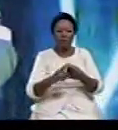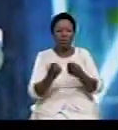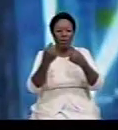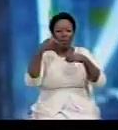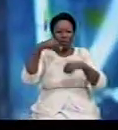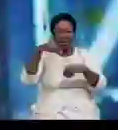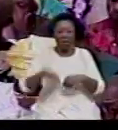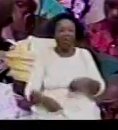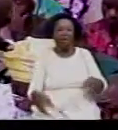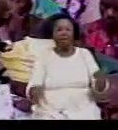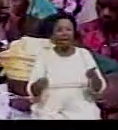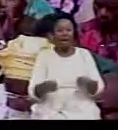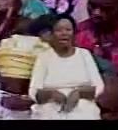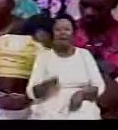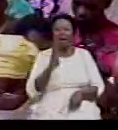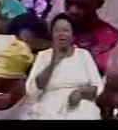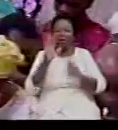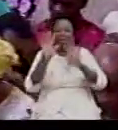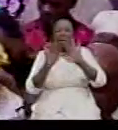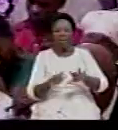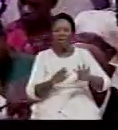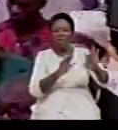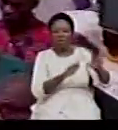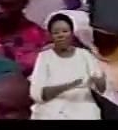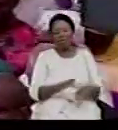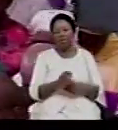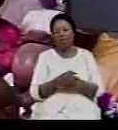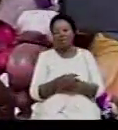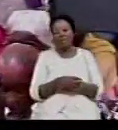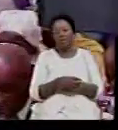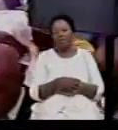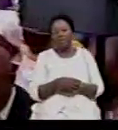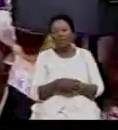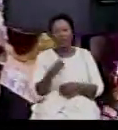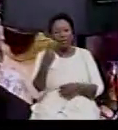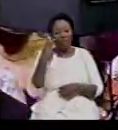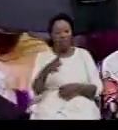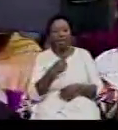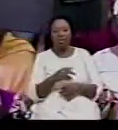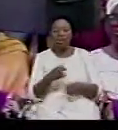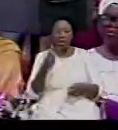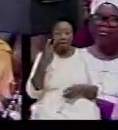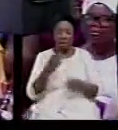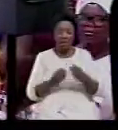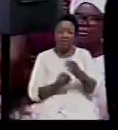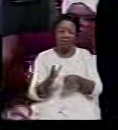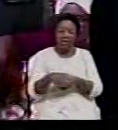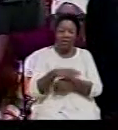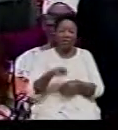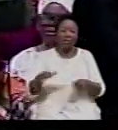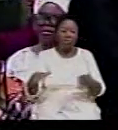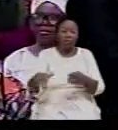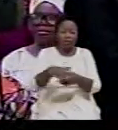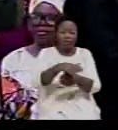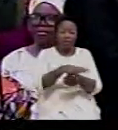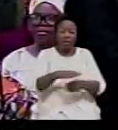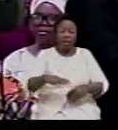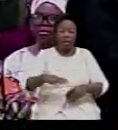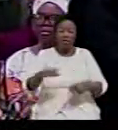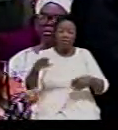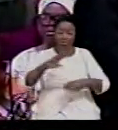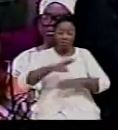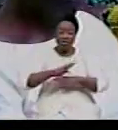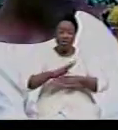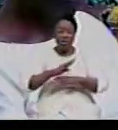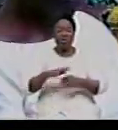down like rivers. We're looking at the fountain of sufficient fullness through faith. Three